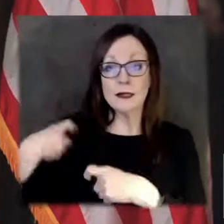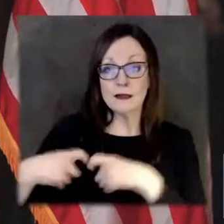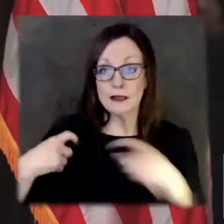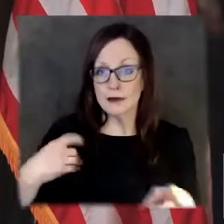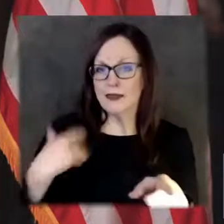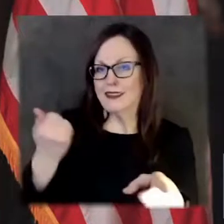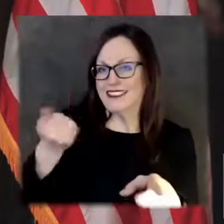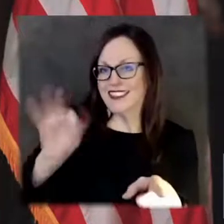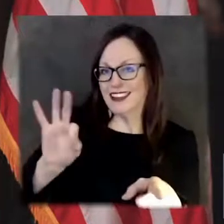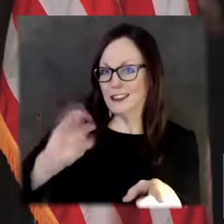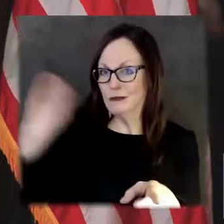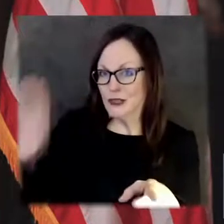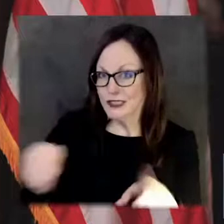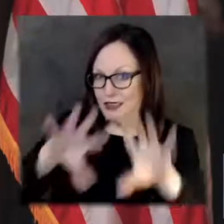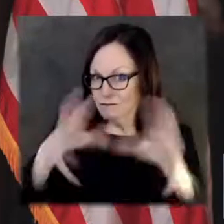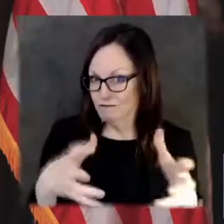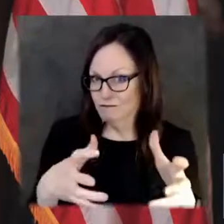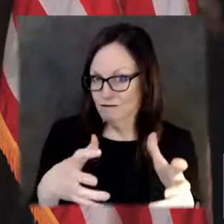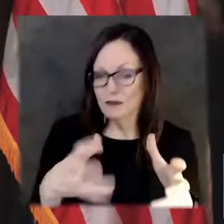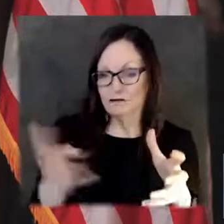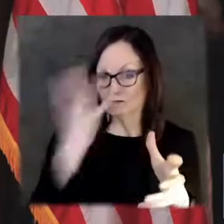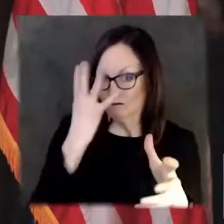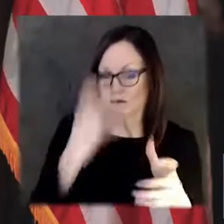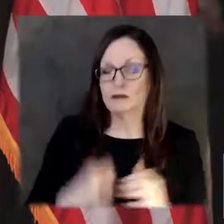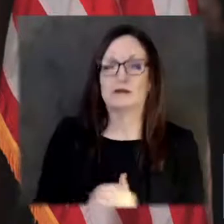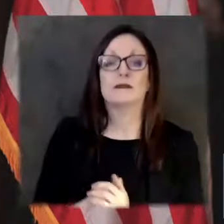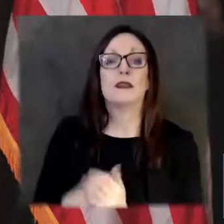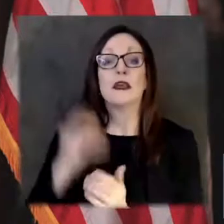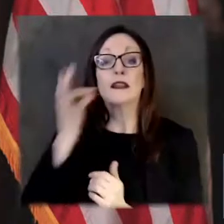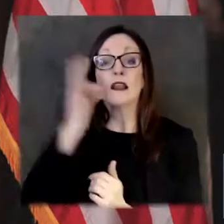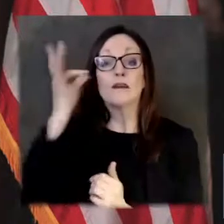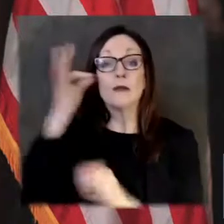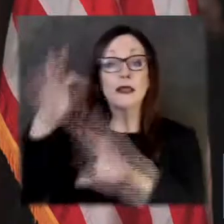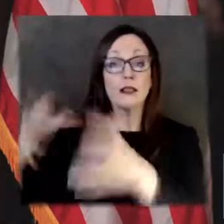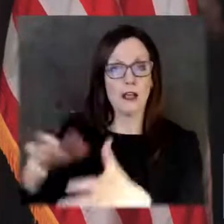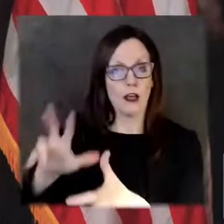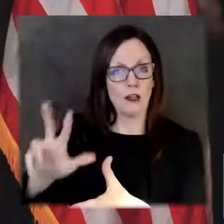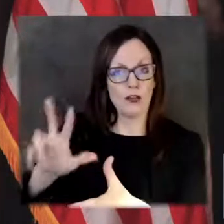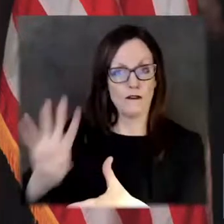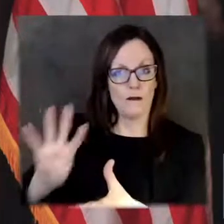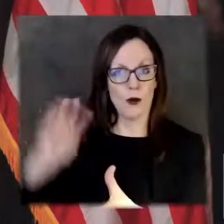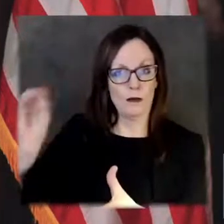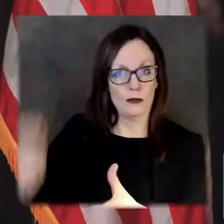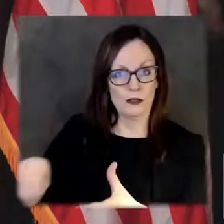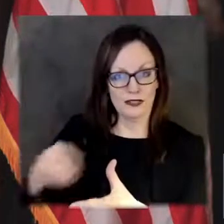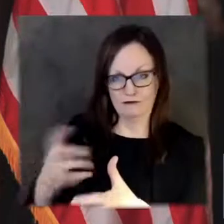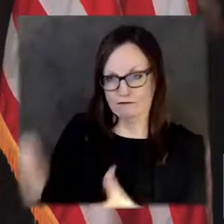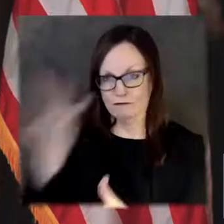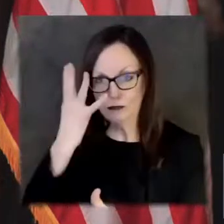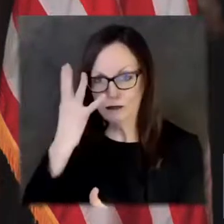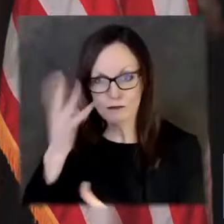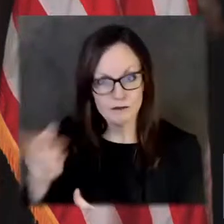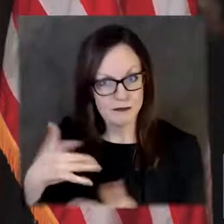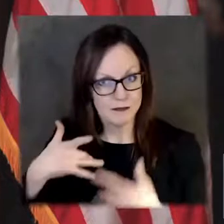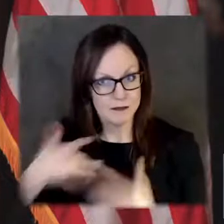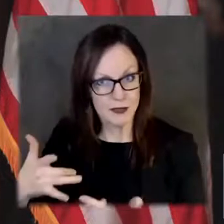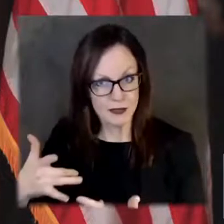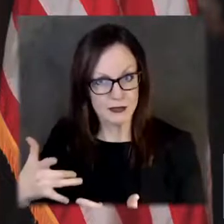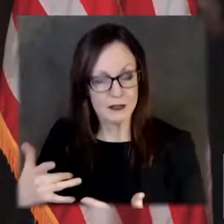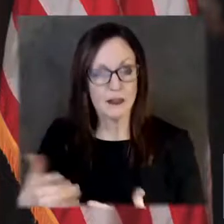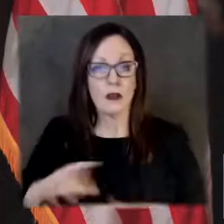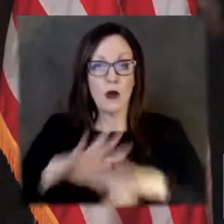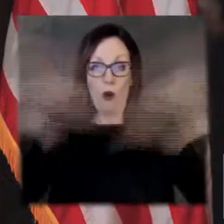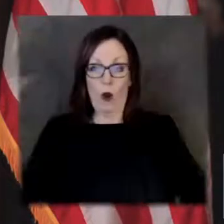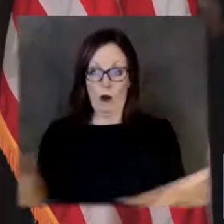were 19% more likely. Native American men are 34% more likely to end up in